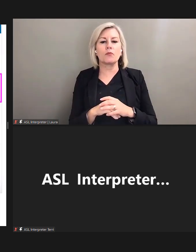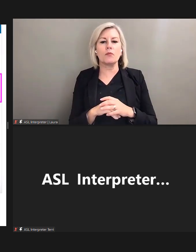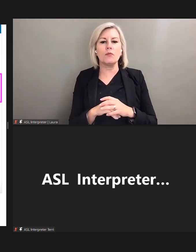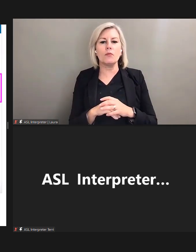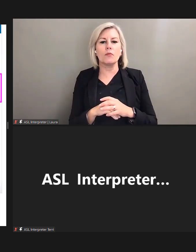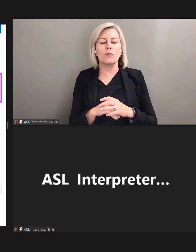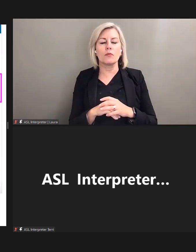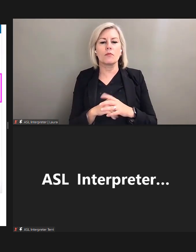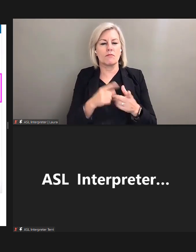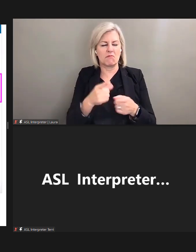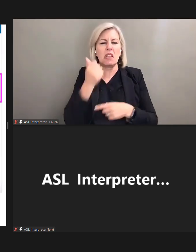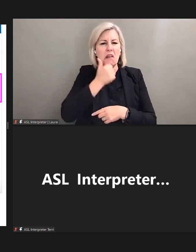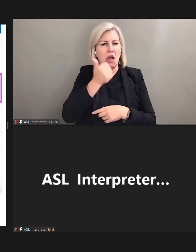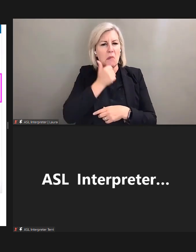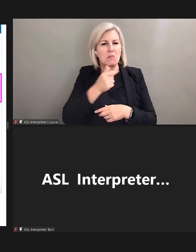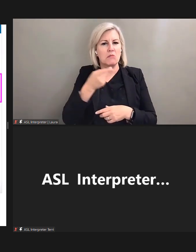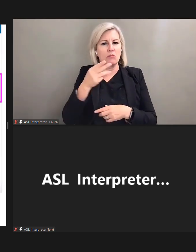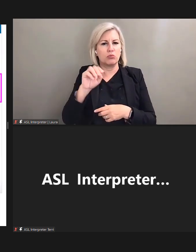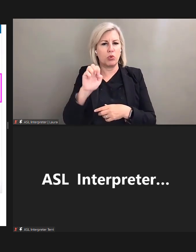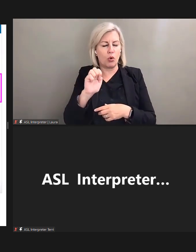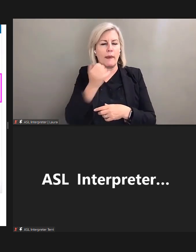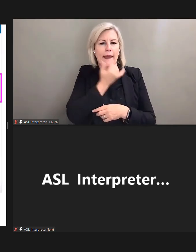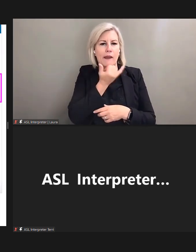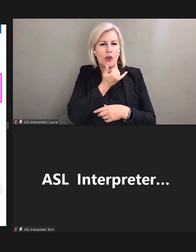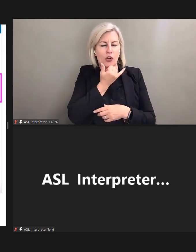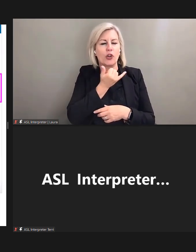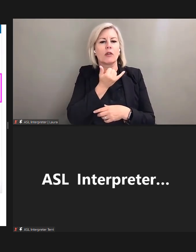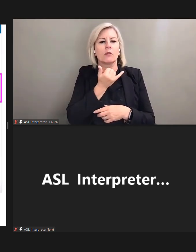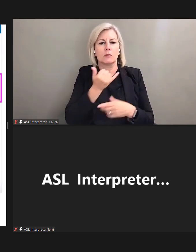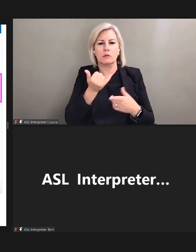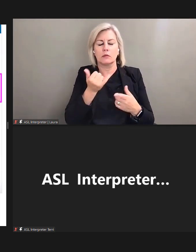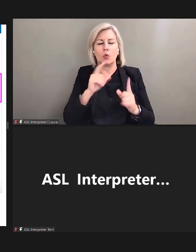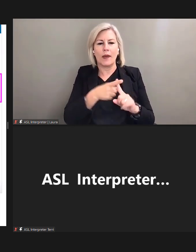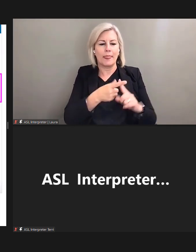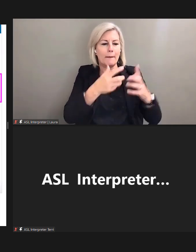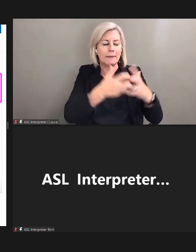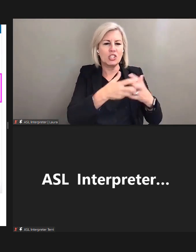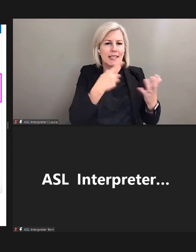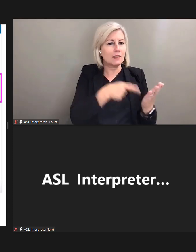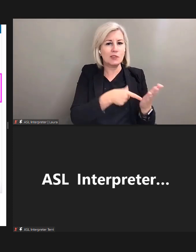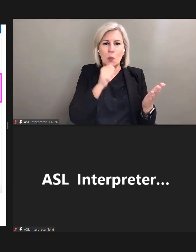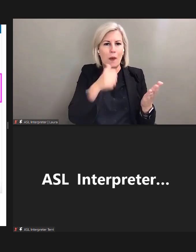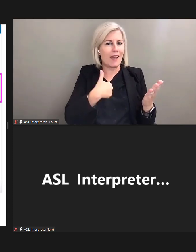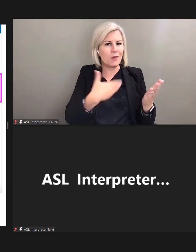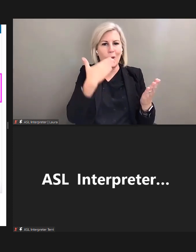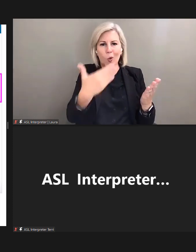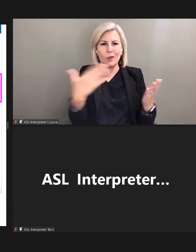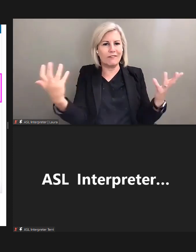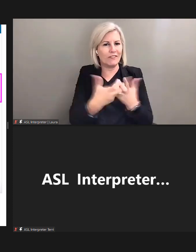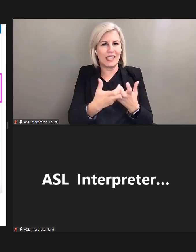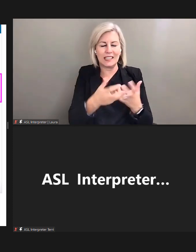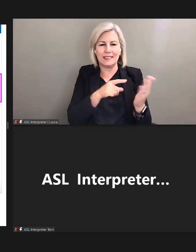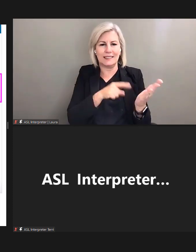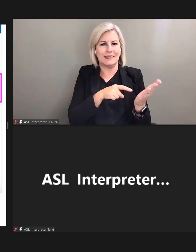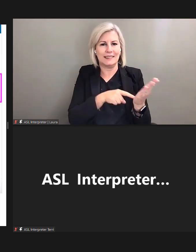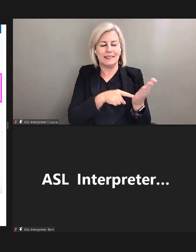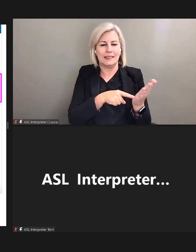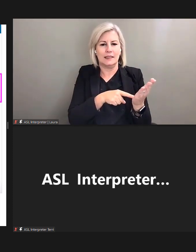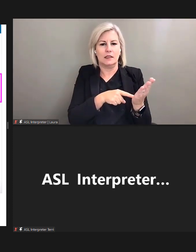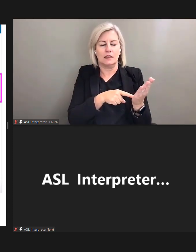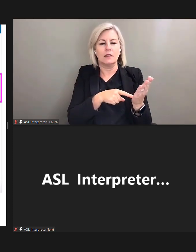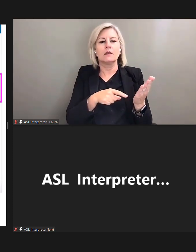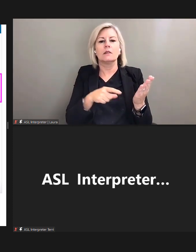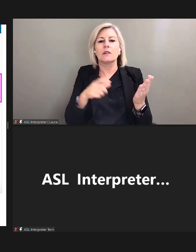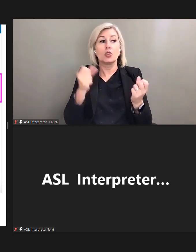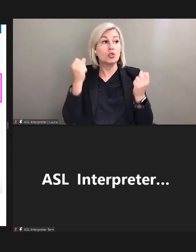common probe error message that you may get when the machine says, you don't have a good enough fit, and there's